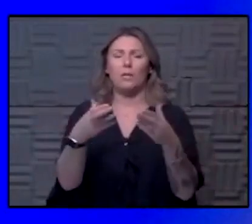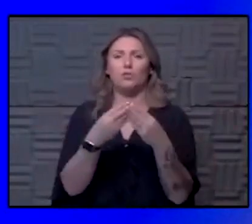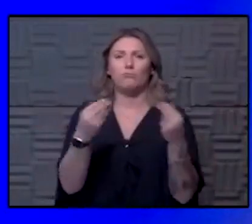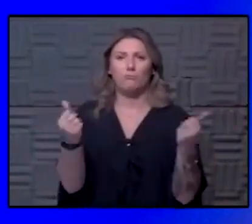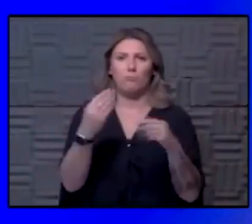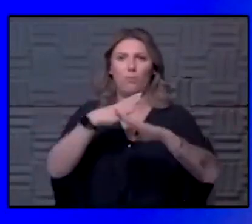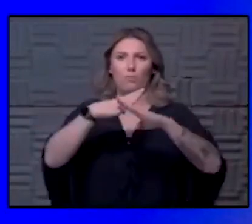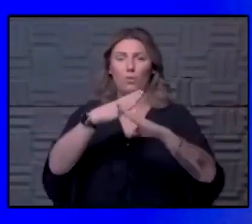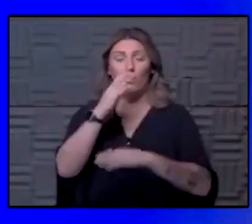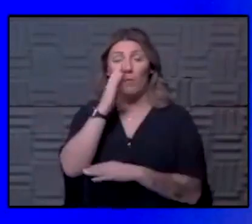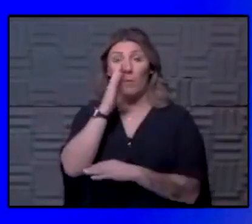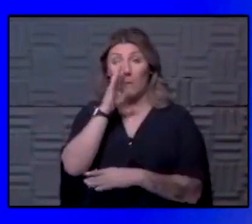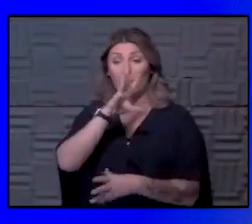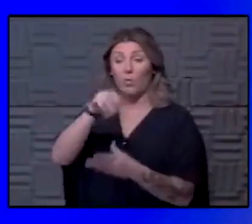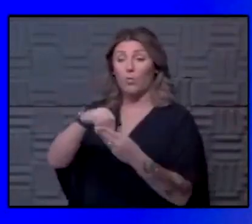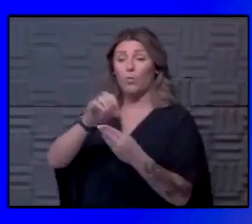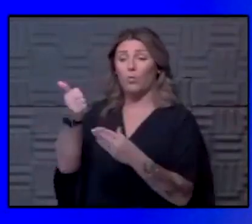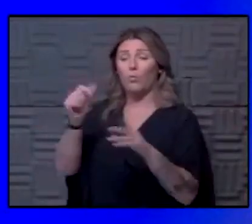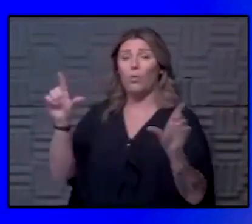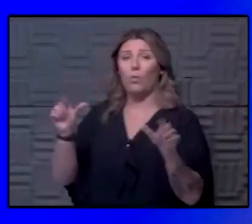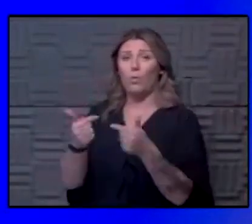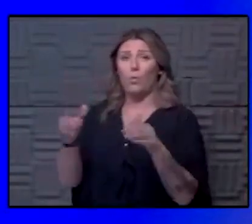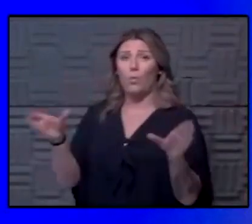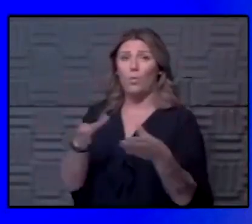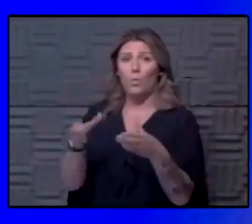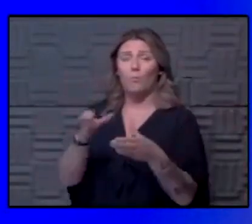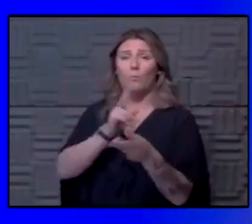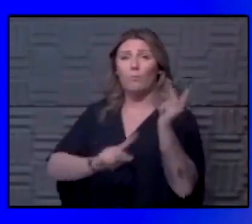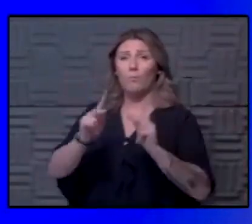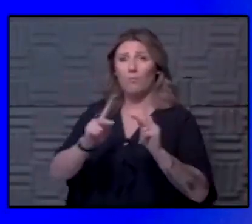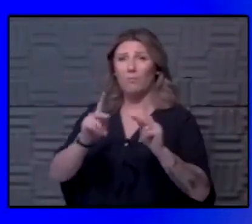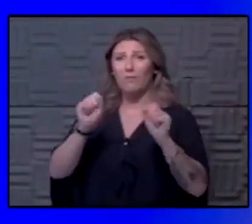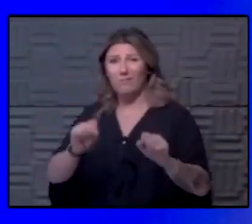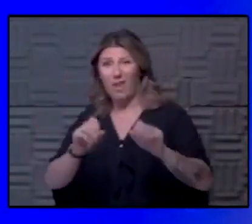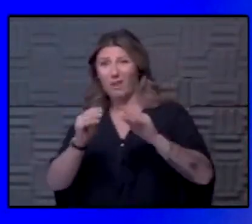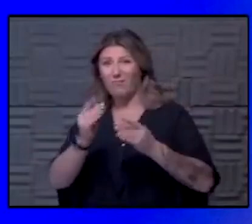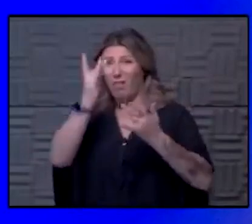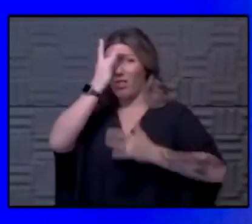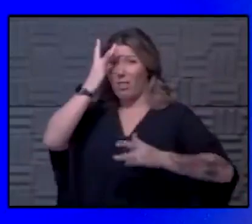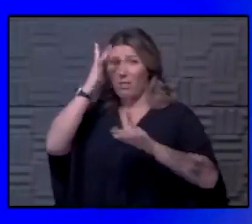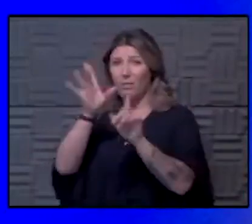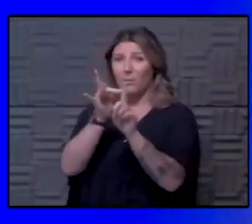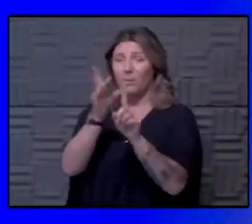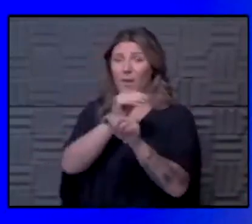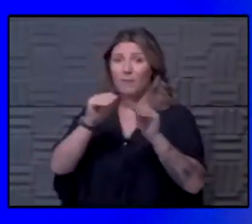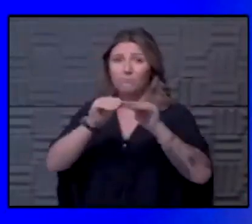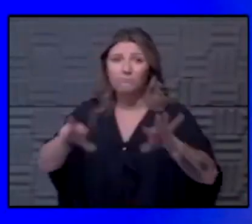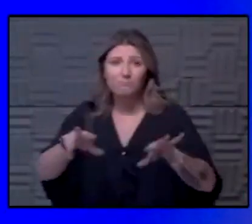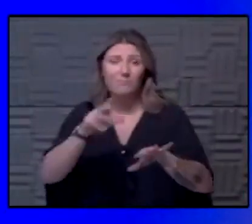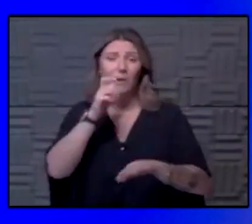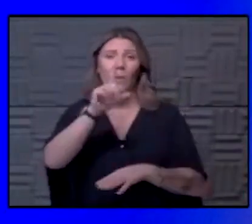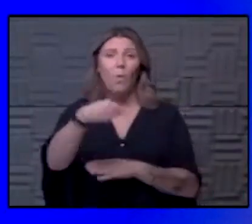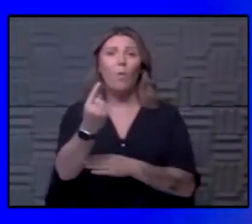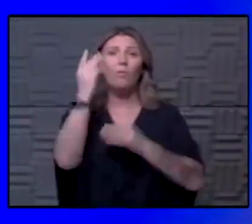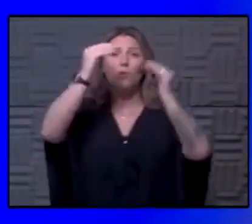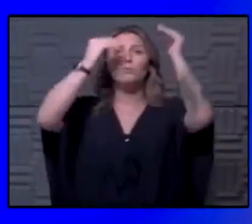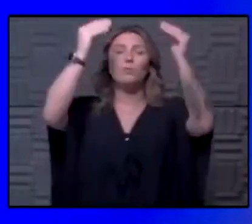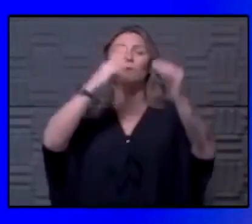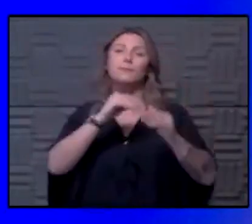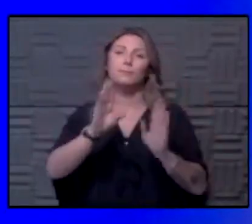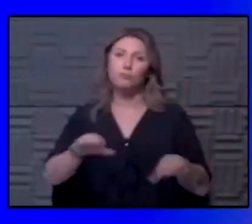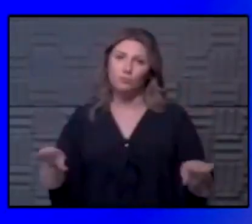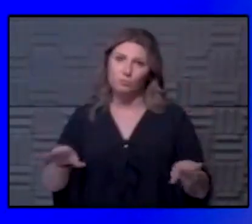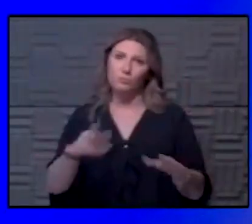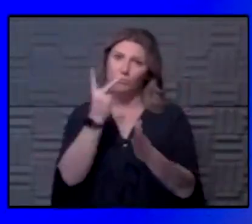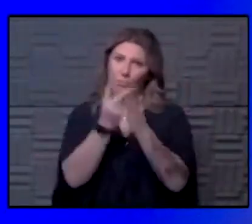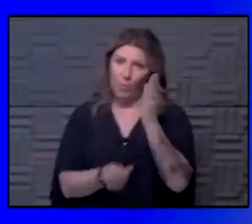other group of people that can potentially get infected and spread the disease. And that's not just the adults, that is the children as well. We know that